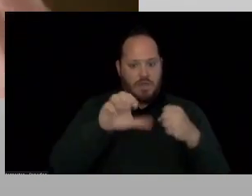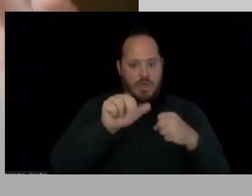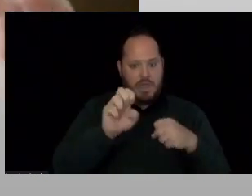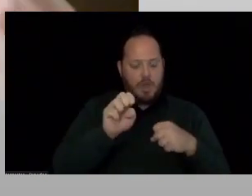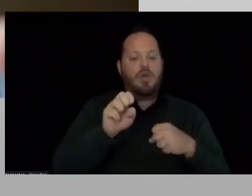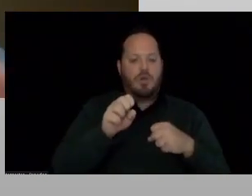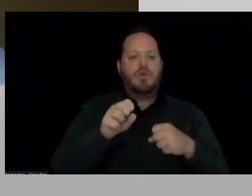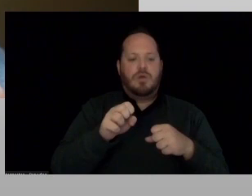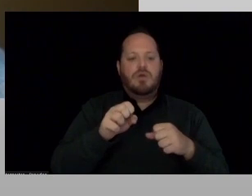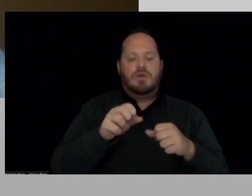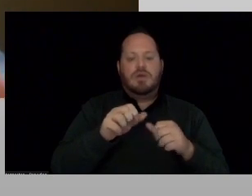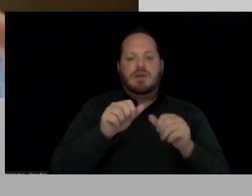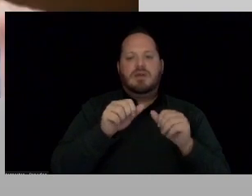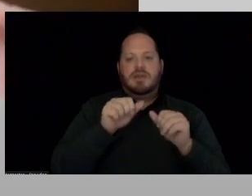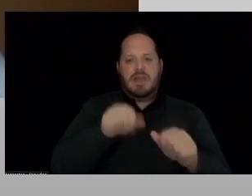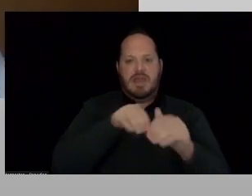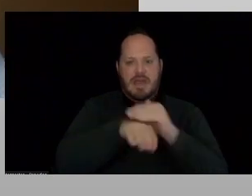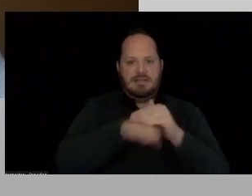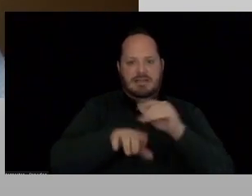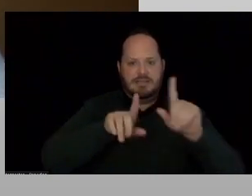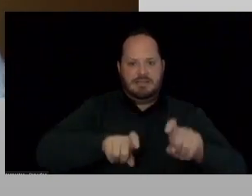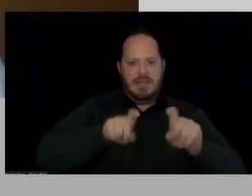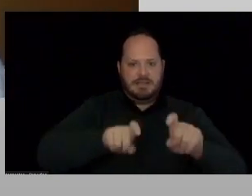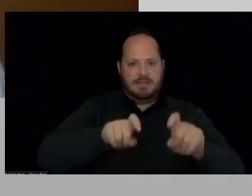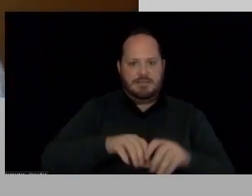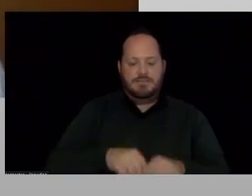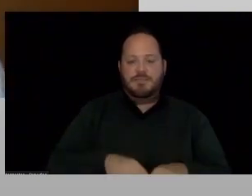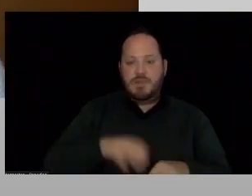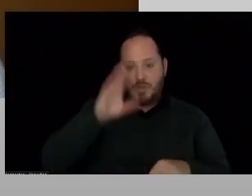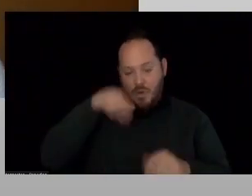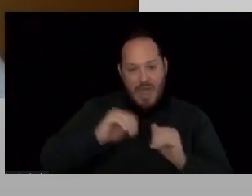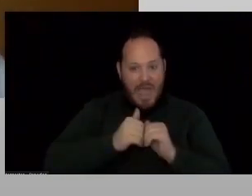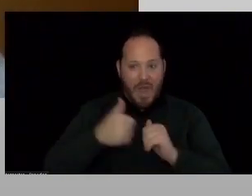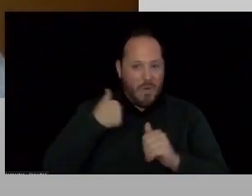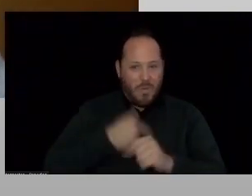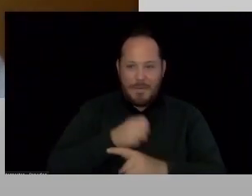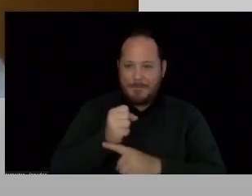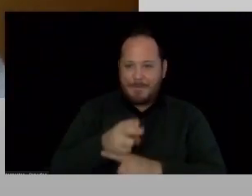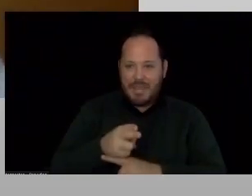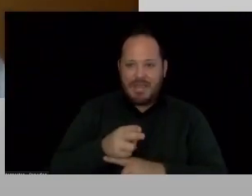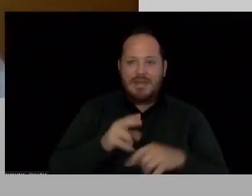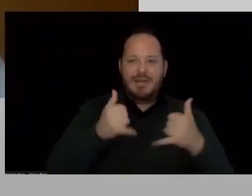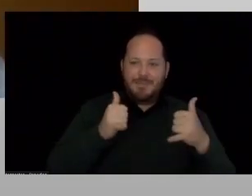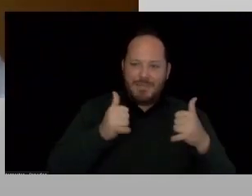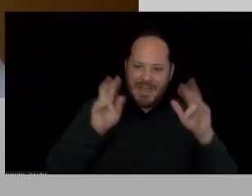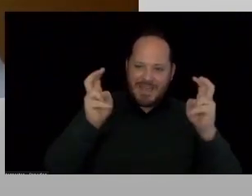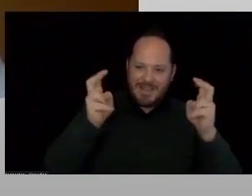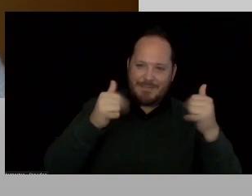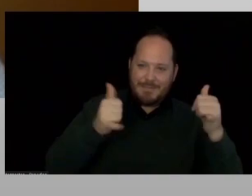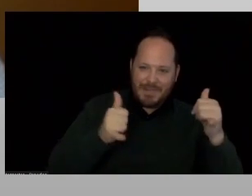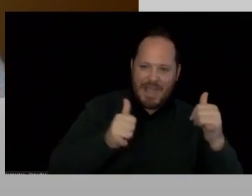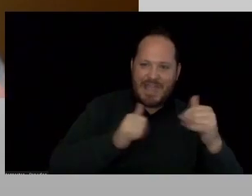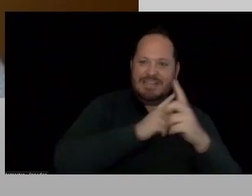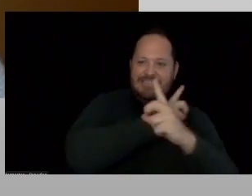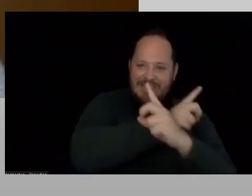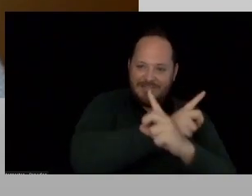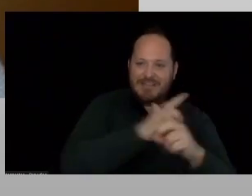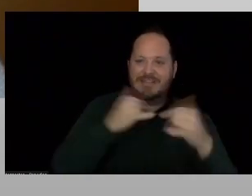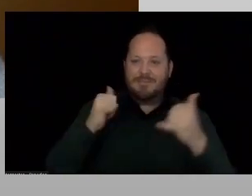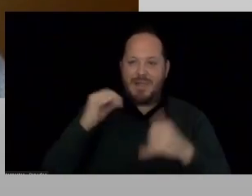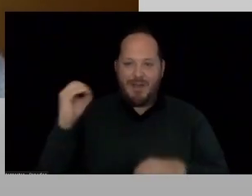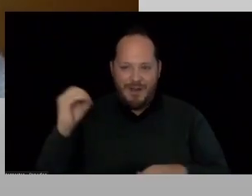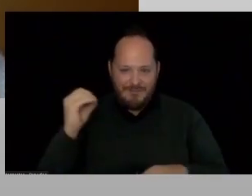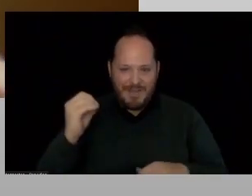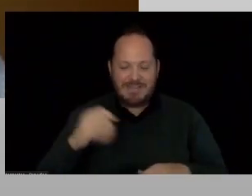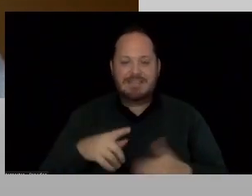two ways. To beat this thing back, we got to play defense and we got to play offense. Playing defense is social distancing, canceling schools, canceling